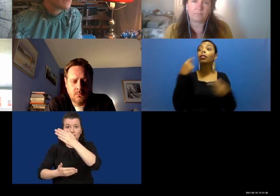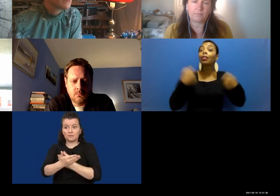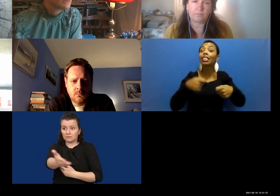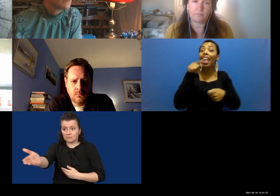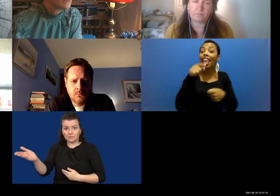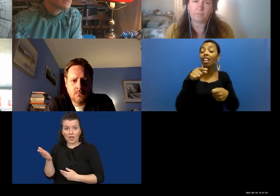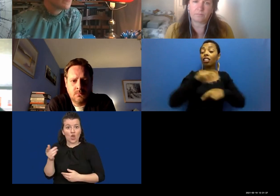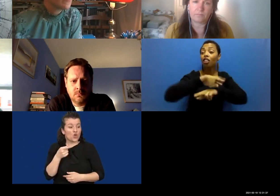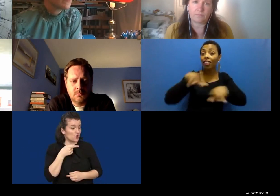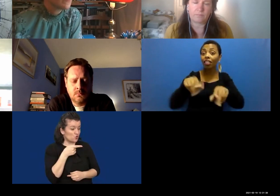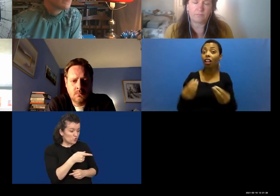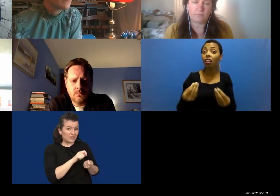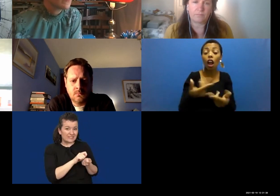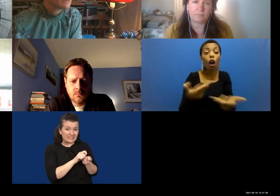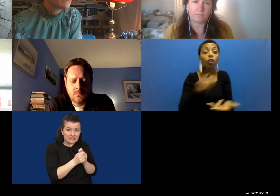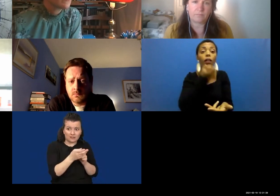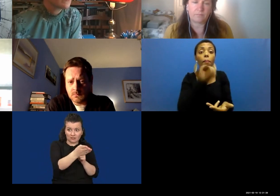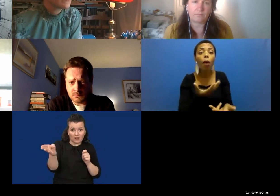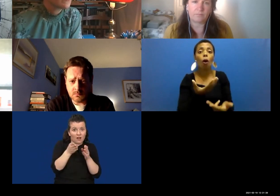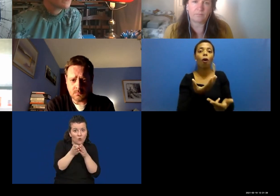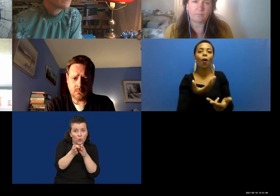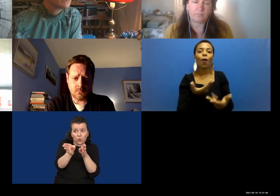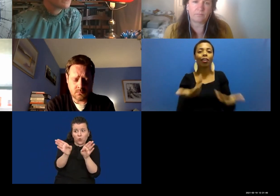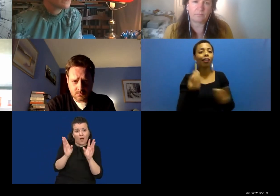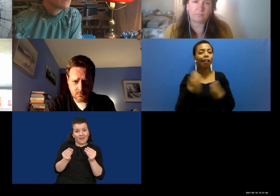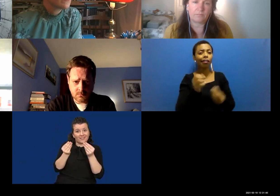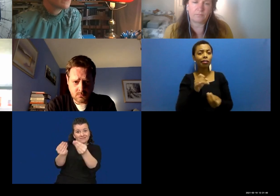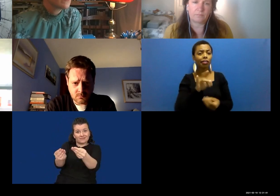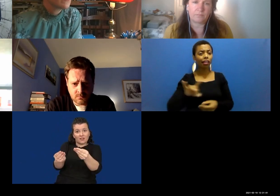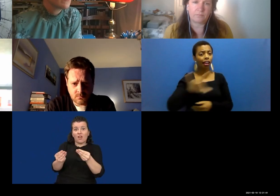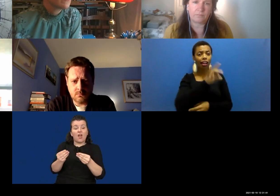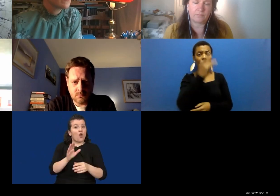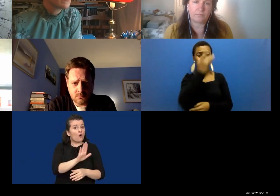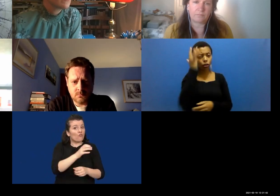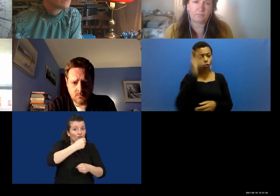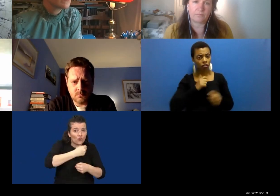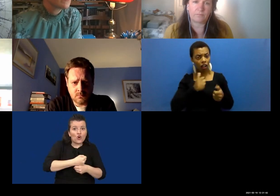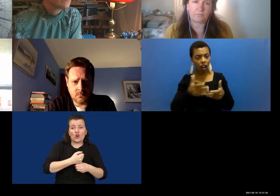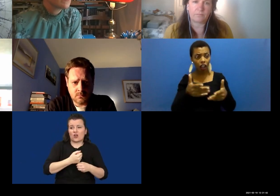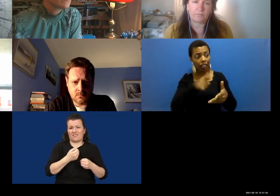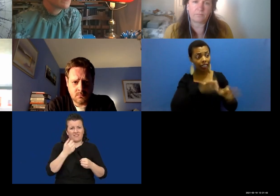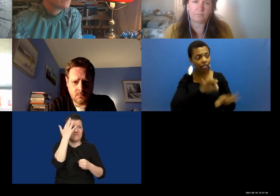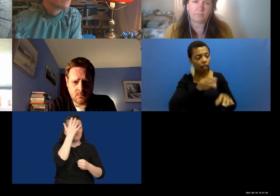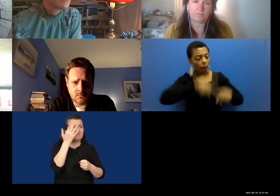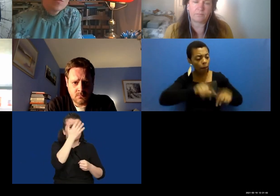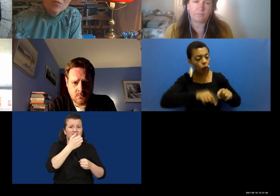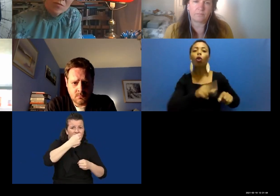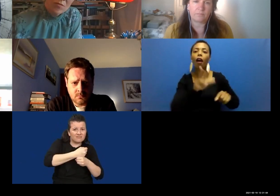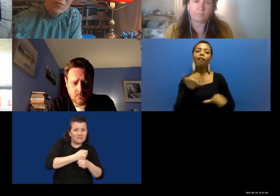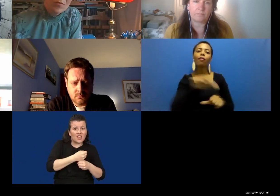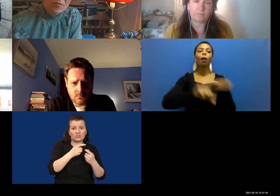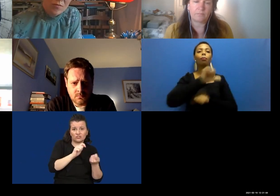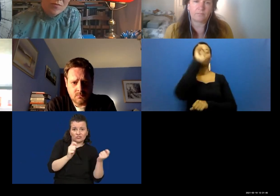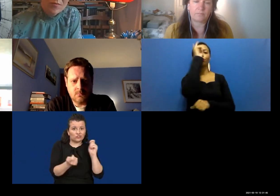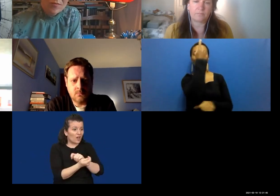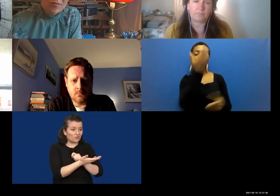in terms of consumers, but also in terms of your workforce and your attitude towards products, and make the most of that